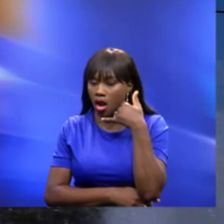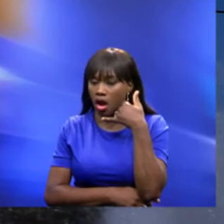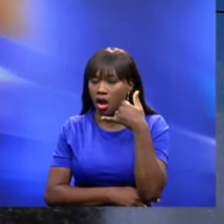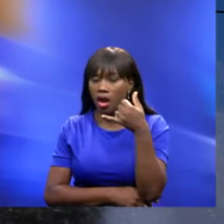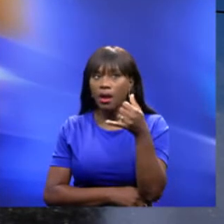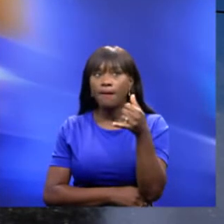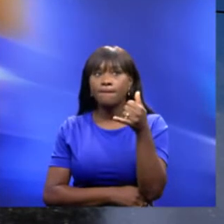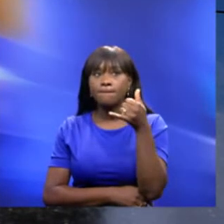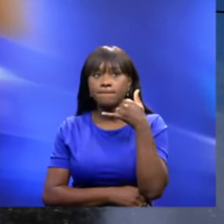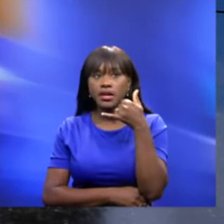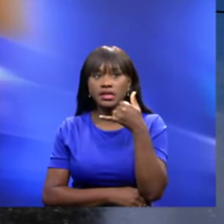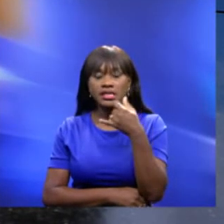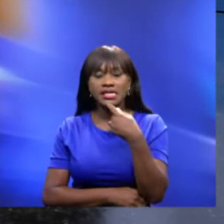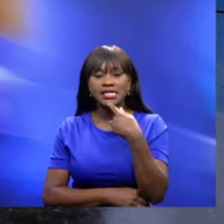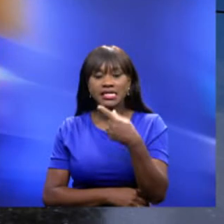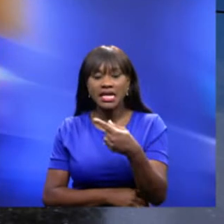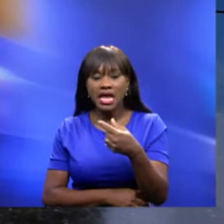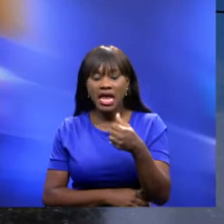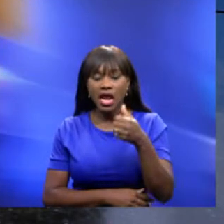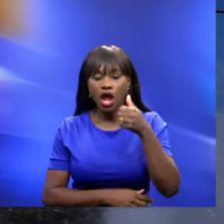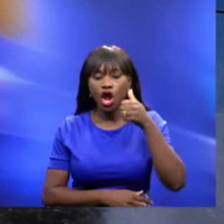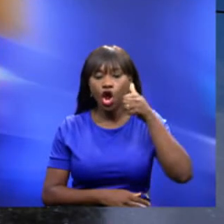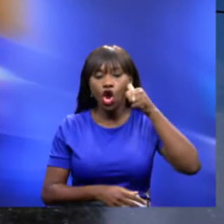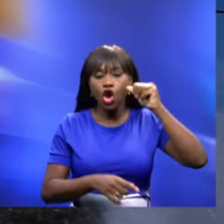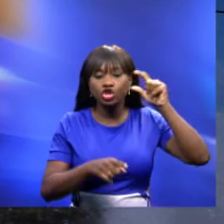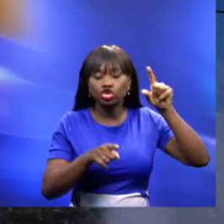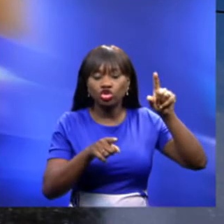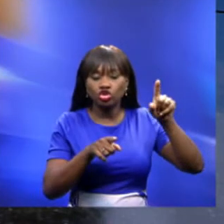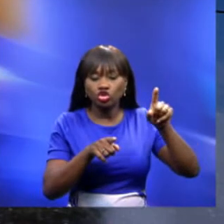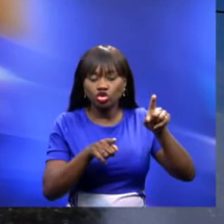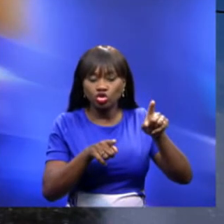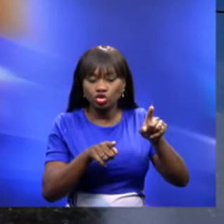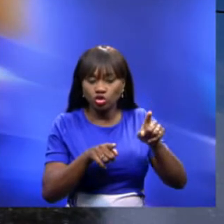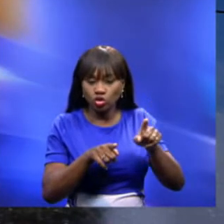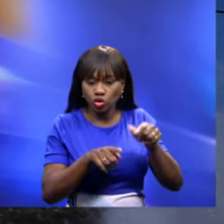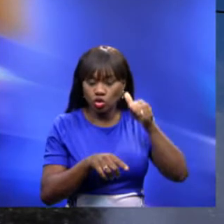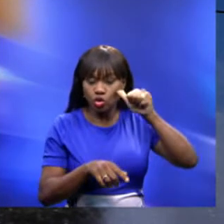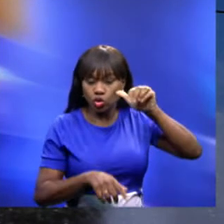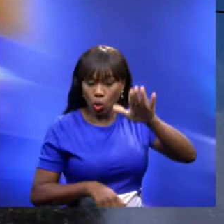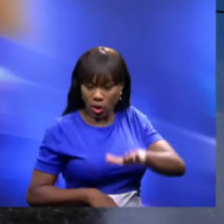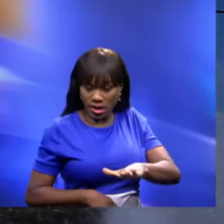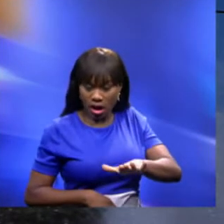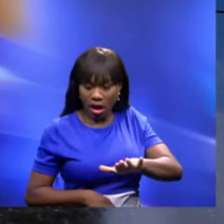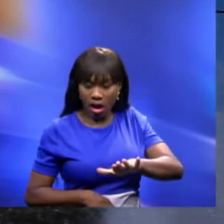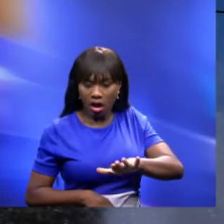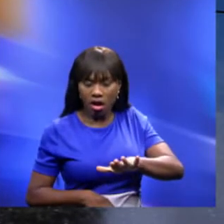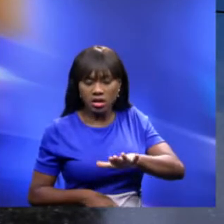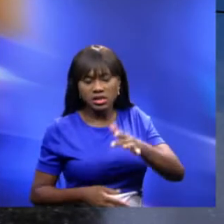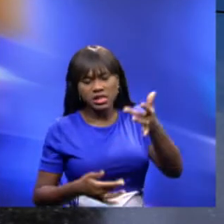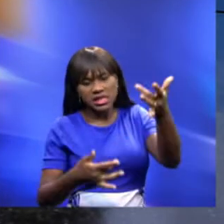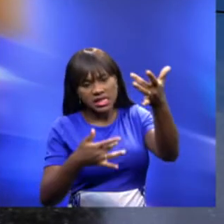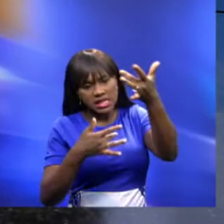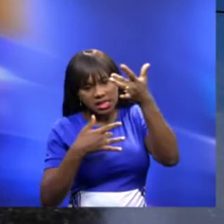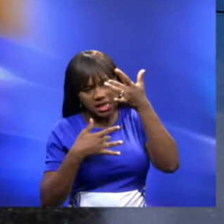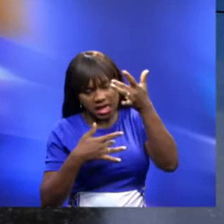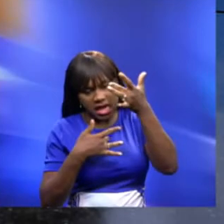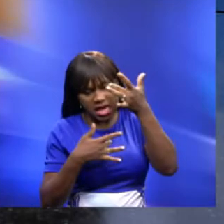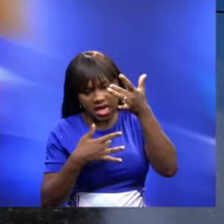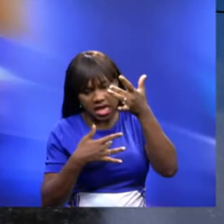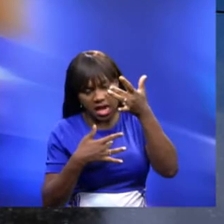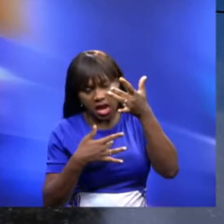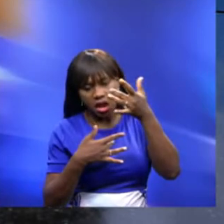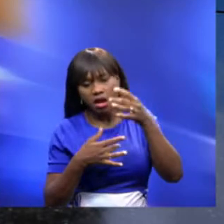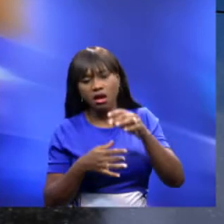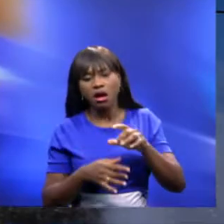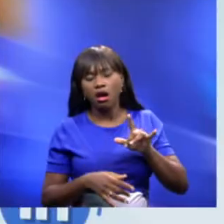phone call telling her daughter fell ill on the plane. Wow. Right? And that she's now in the country here now, she